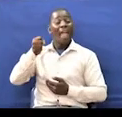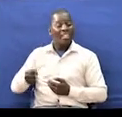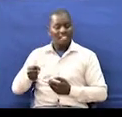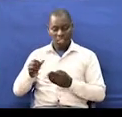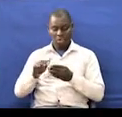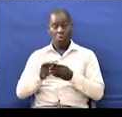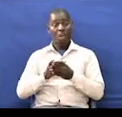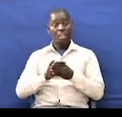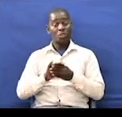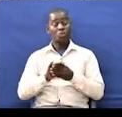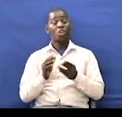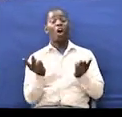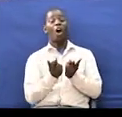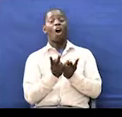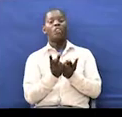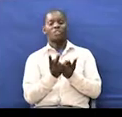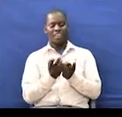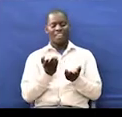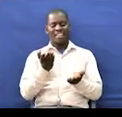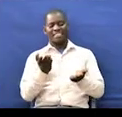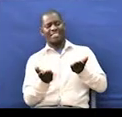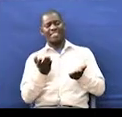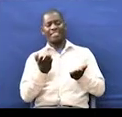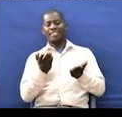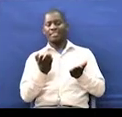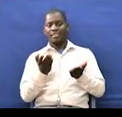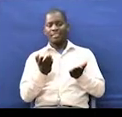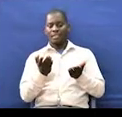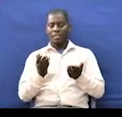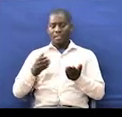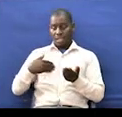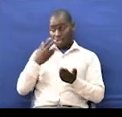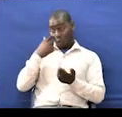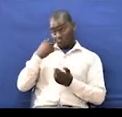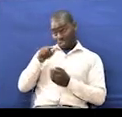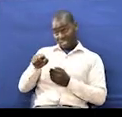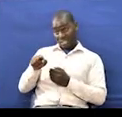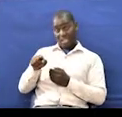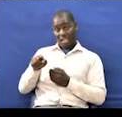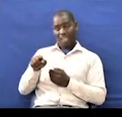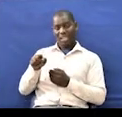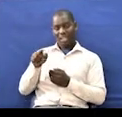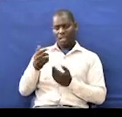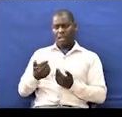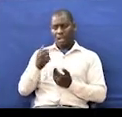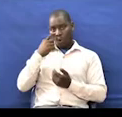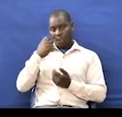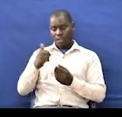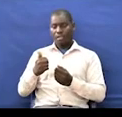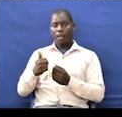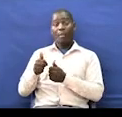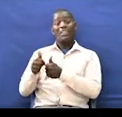the distance. But this distance we have seen, as you see, the distance we have seen, it should be perpendicular with